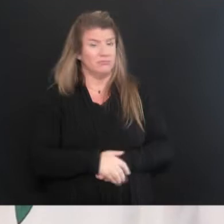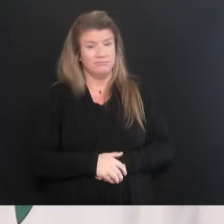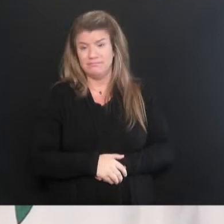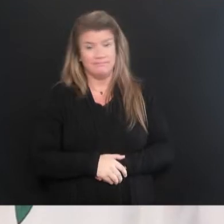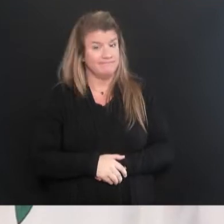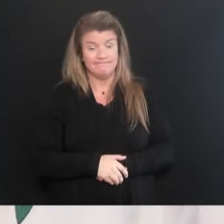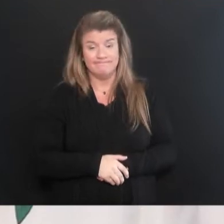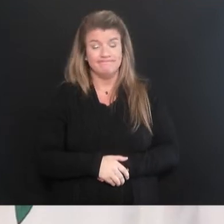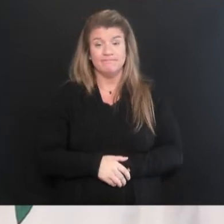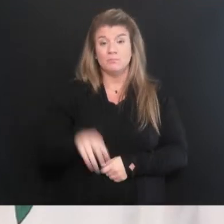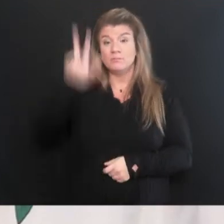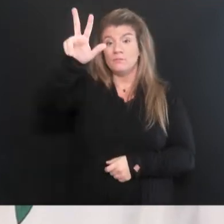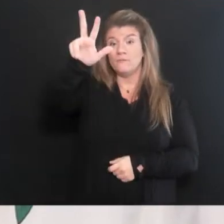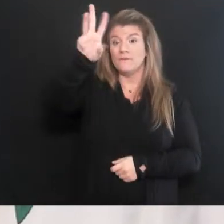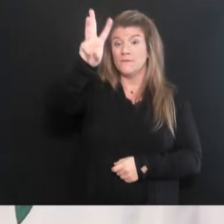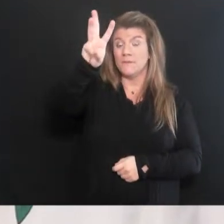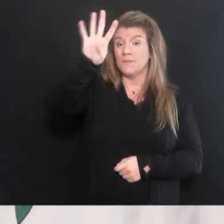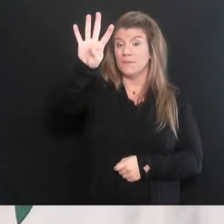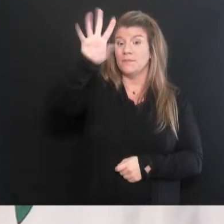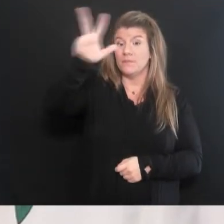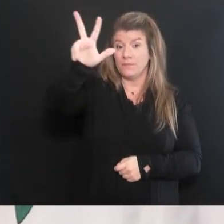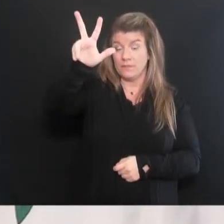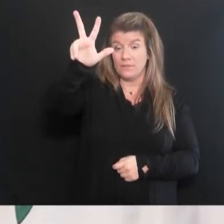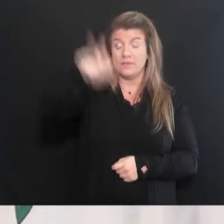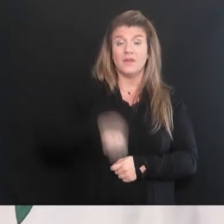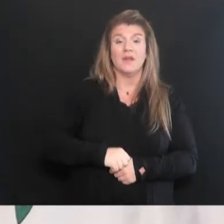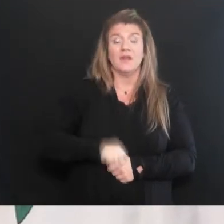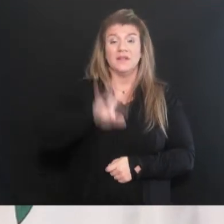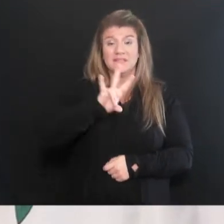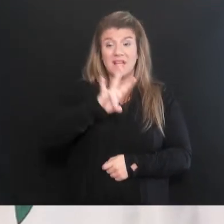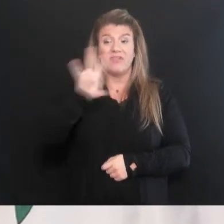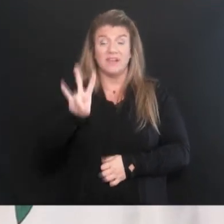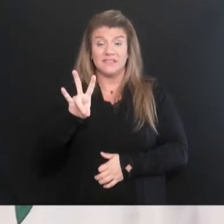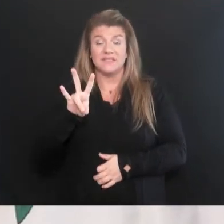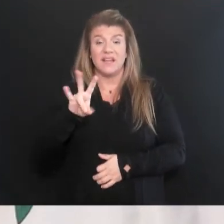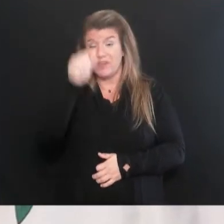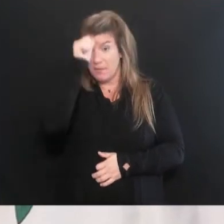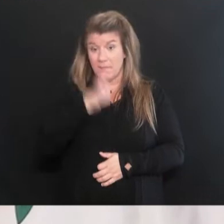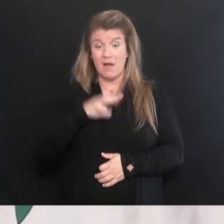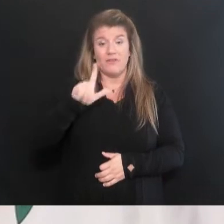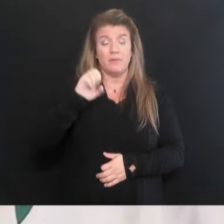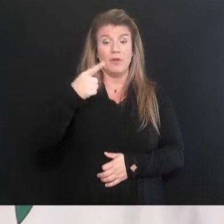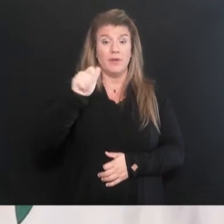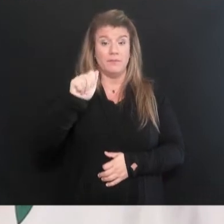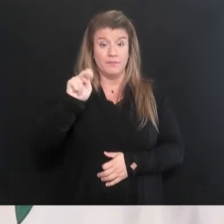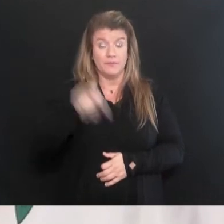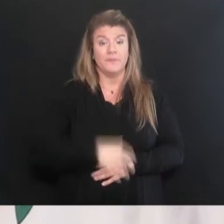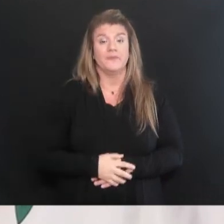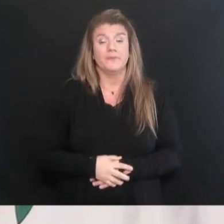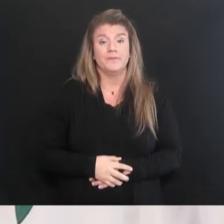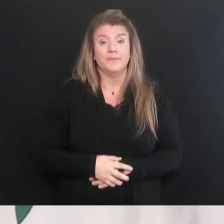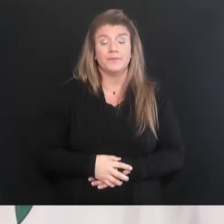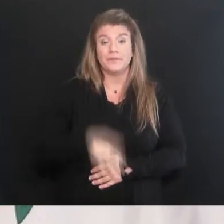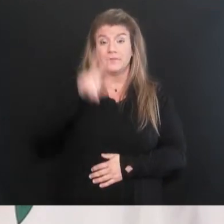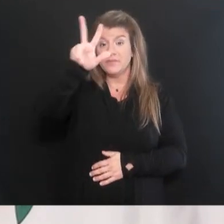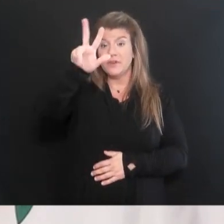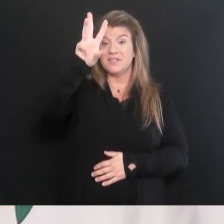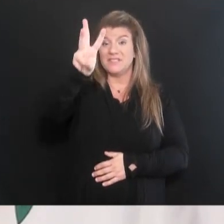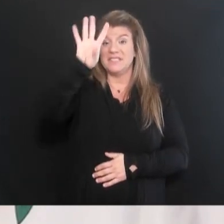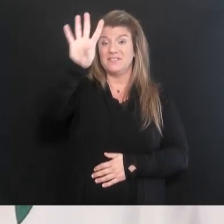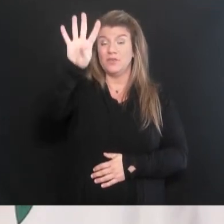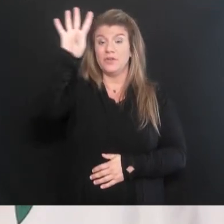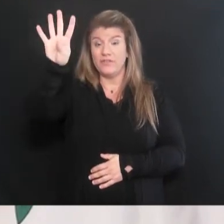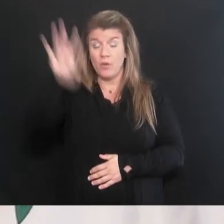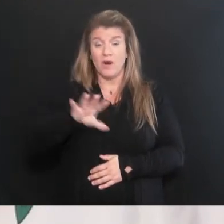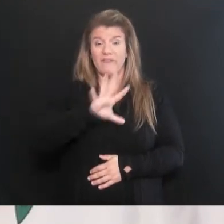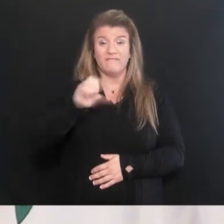The 3,643rd death in West Virginia is a 77-year-old male from Logan County. The 3,644th death,